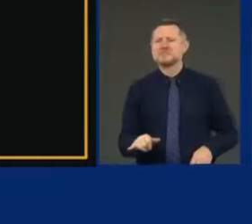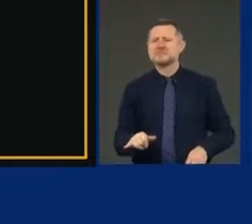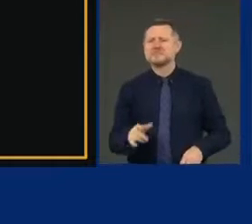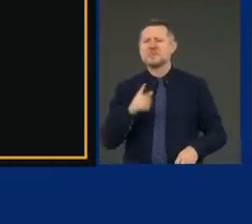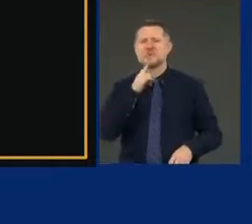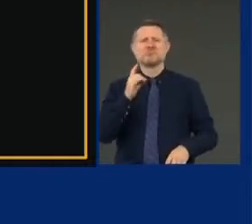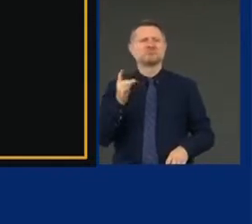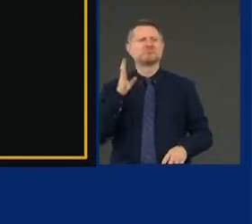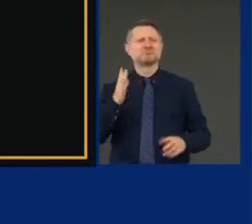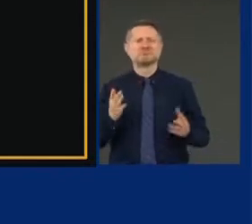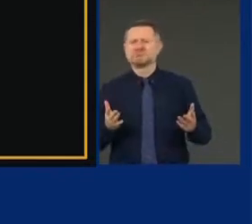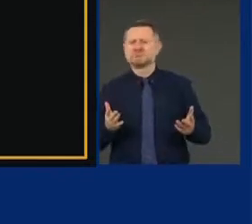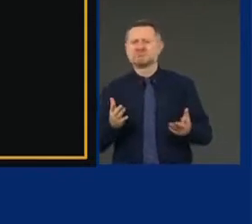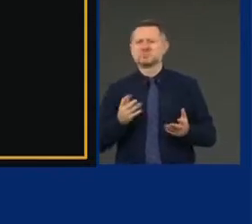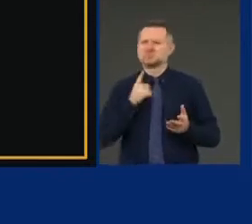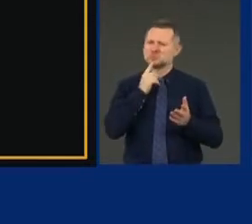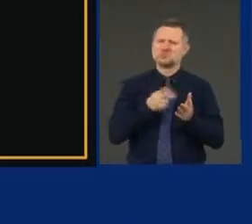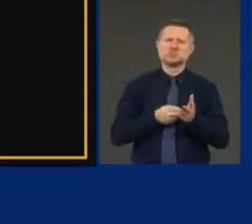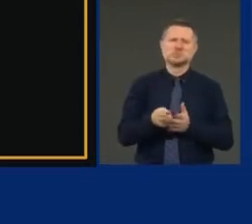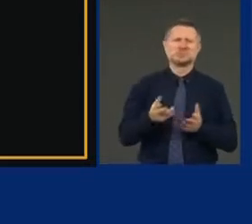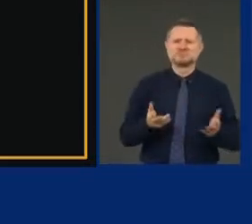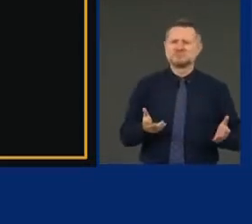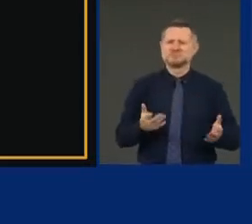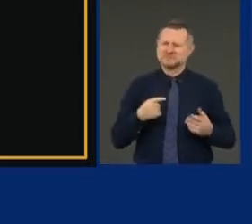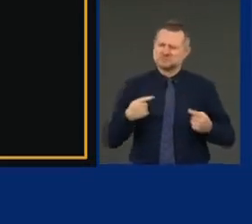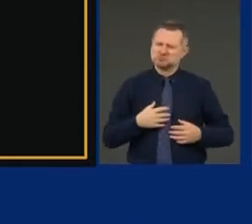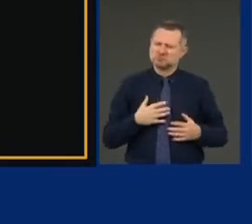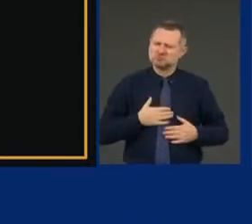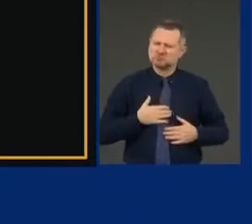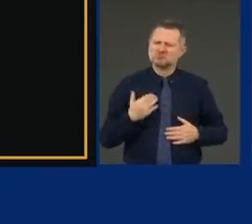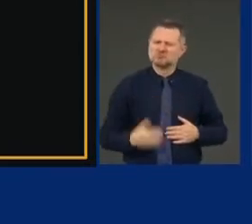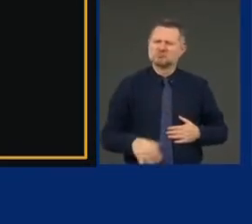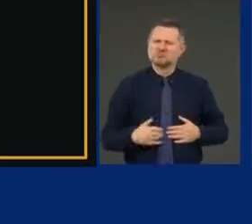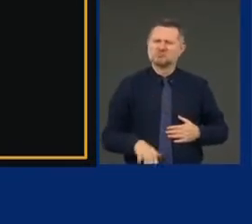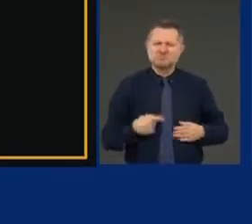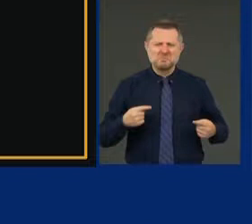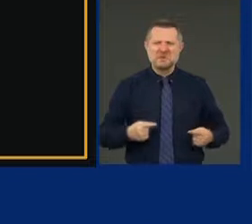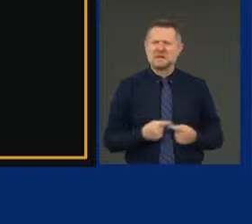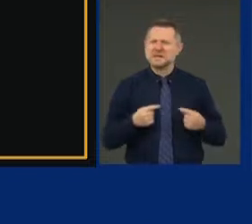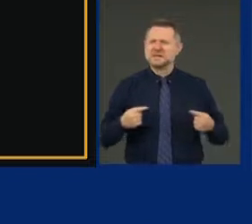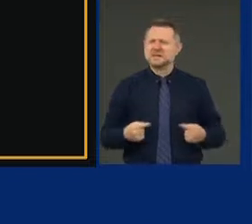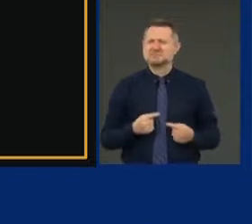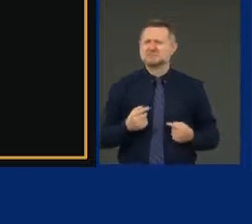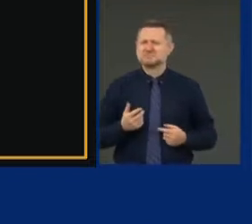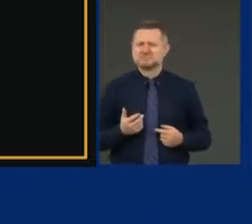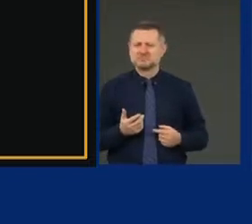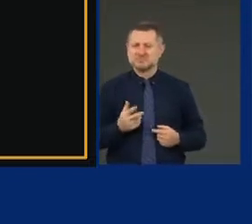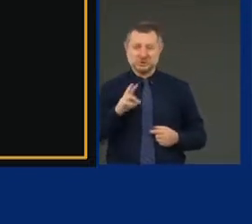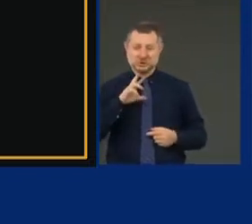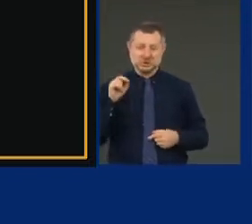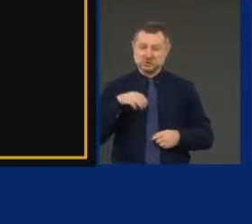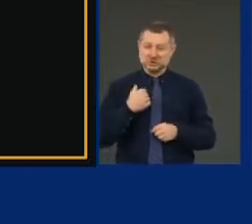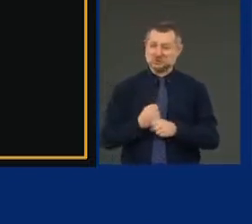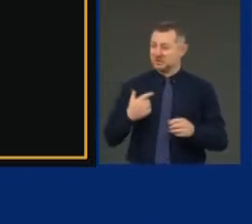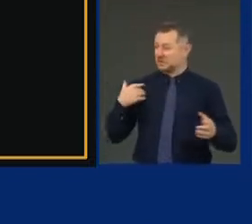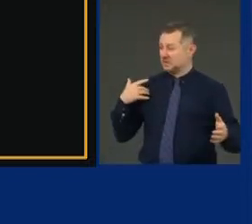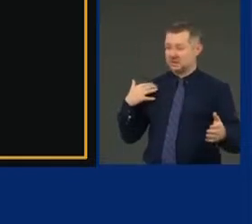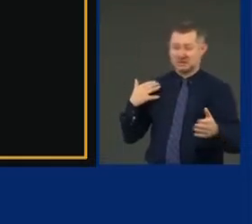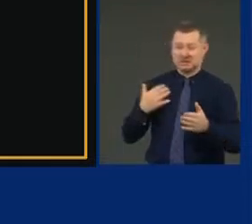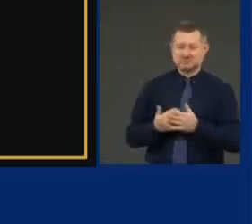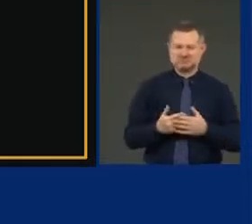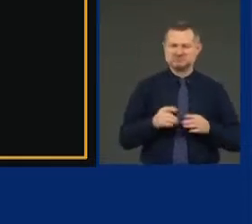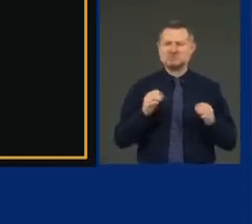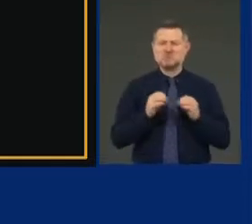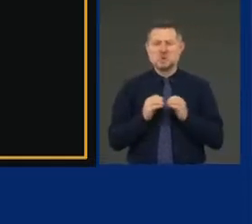this situation. And it's not just 30 years. It is this nation's